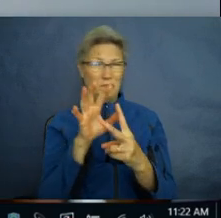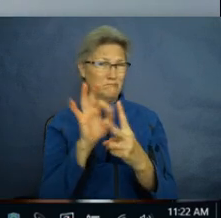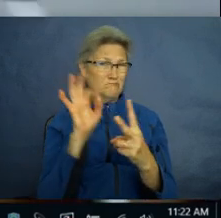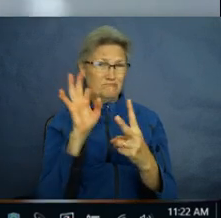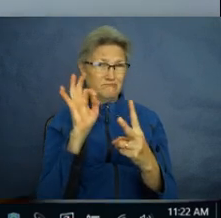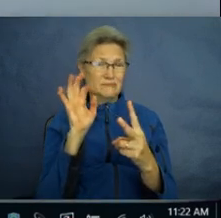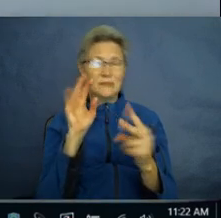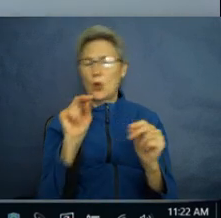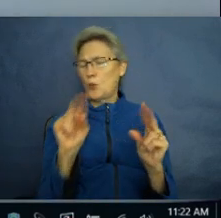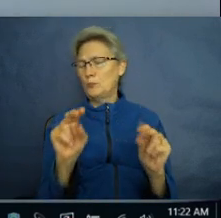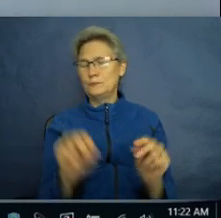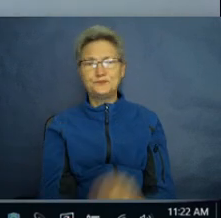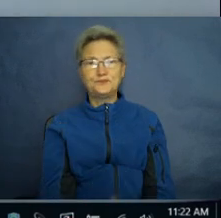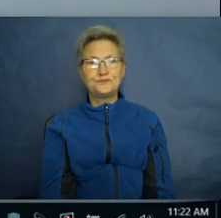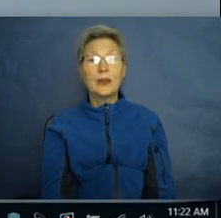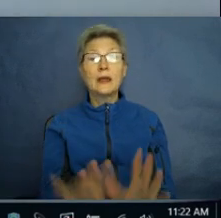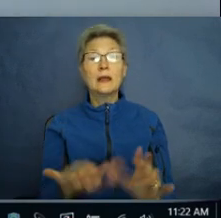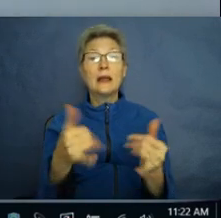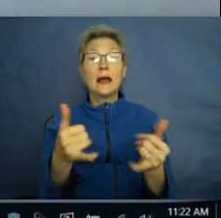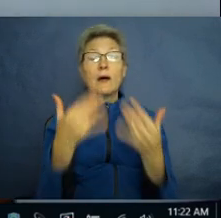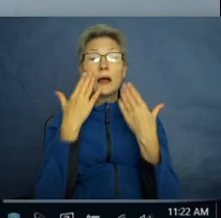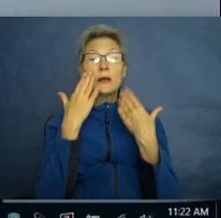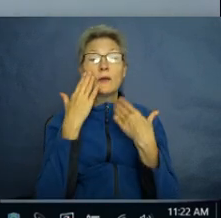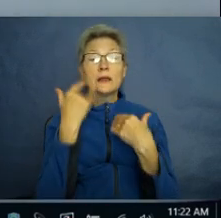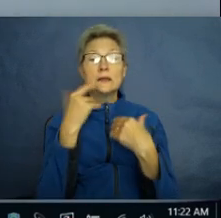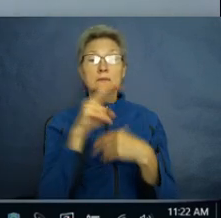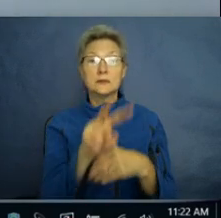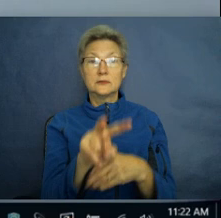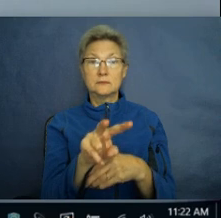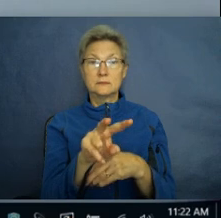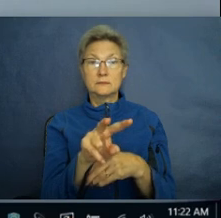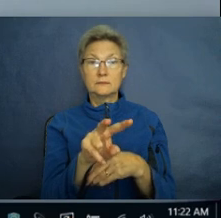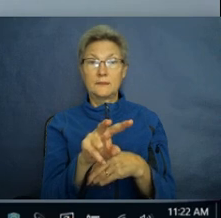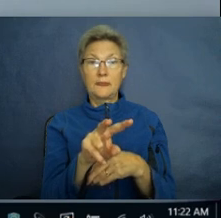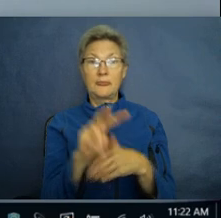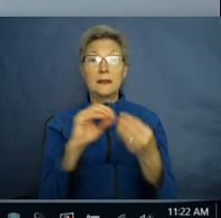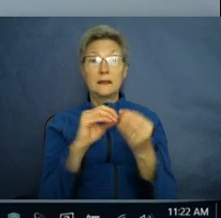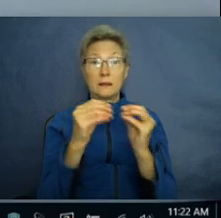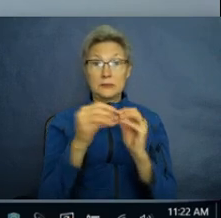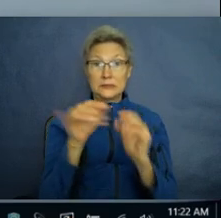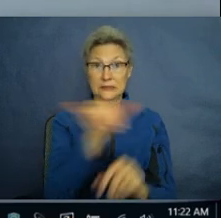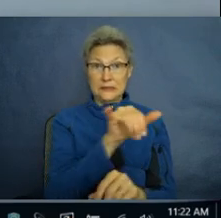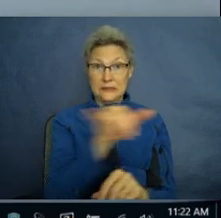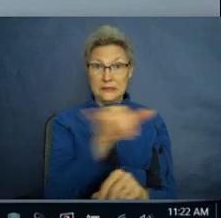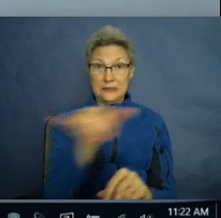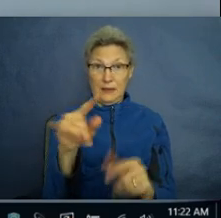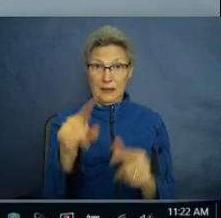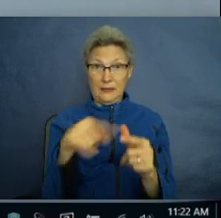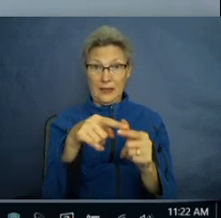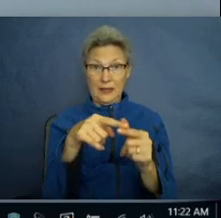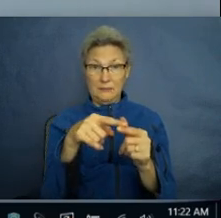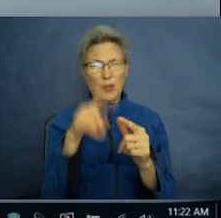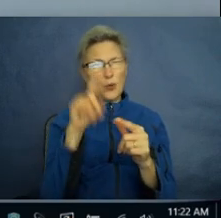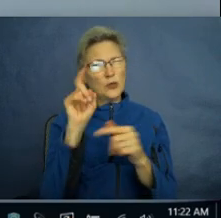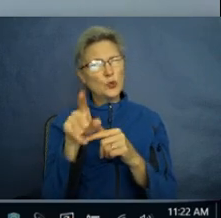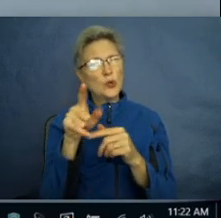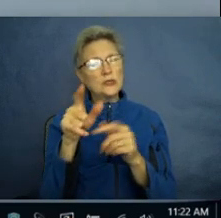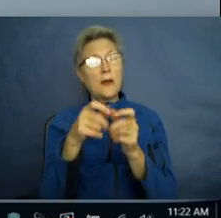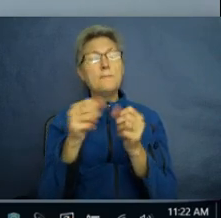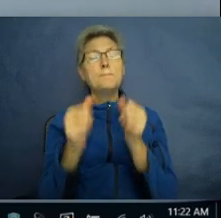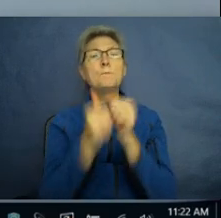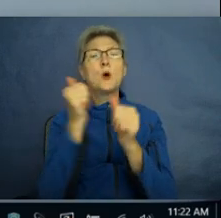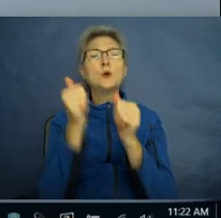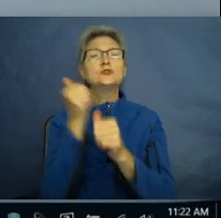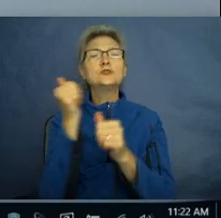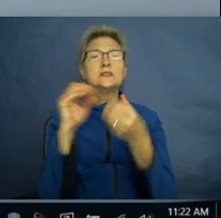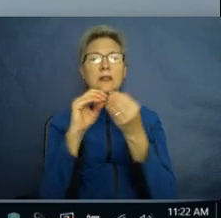this situation. Now, I know that I have to look at the numbers that are the same, and then my question tells me what is the greatest number